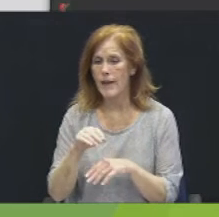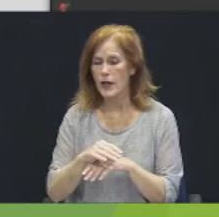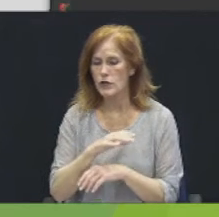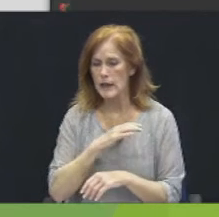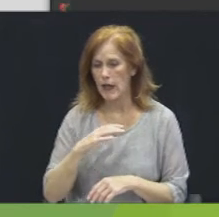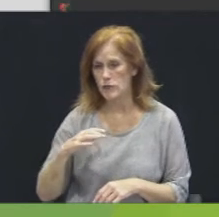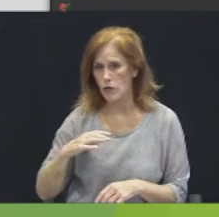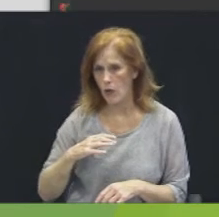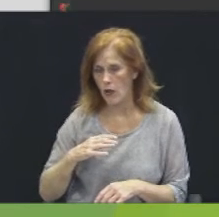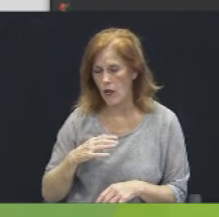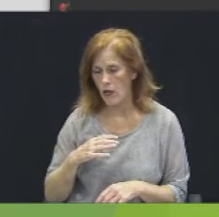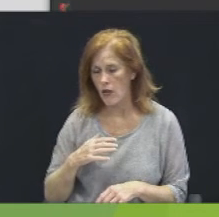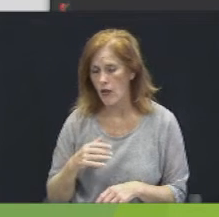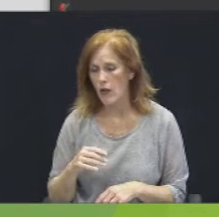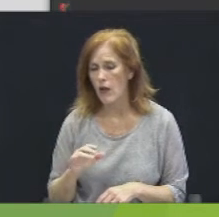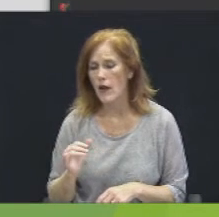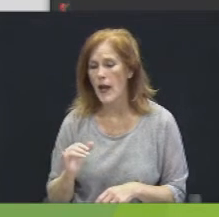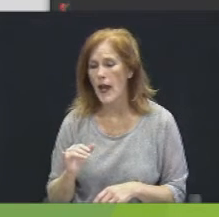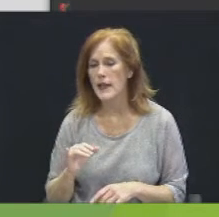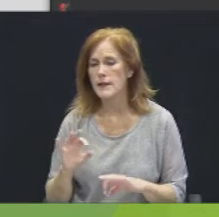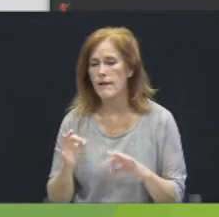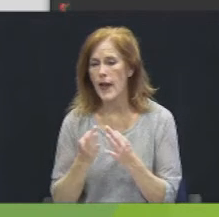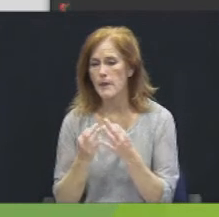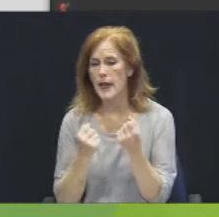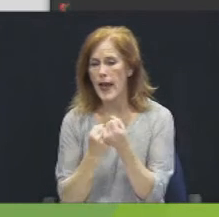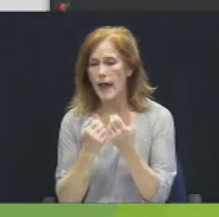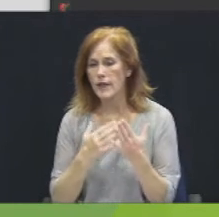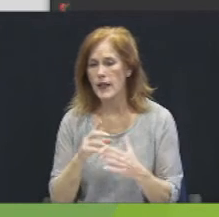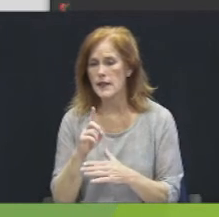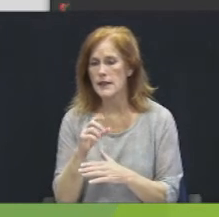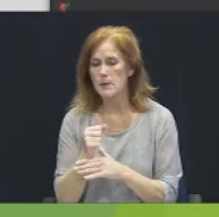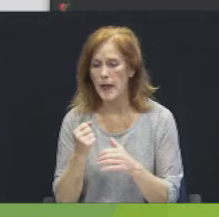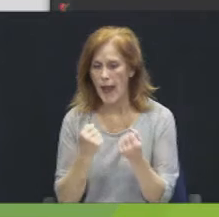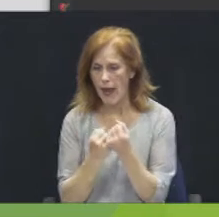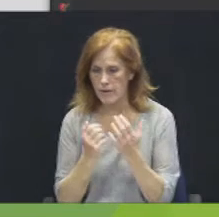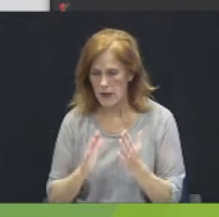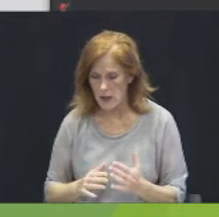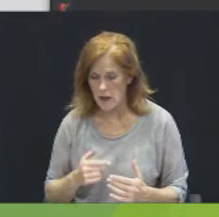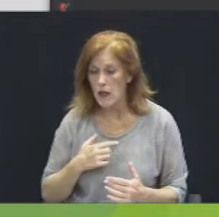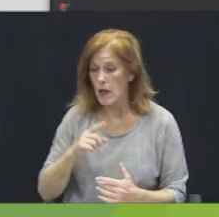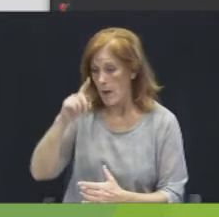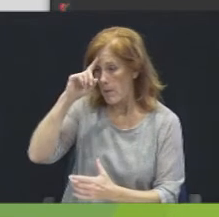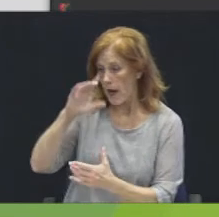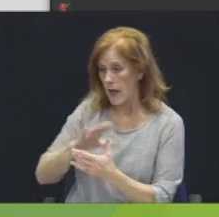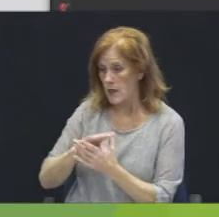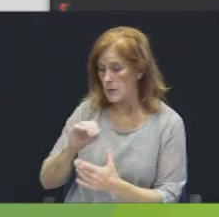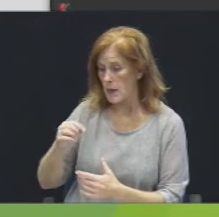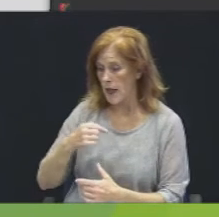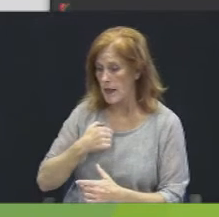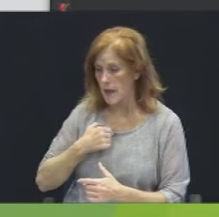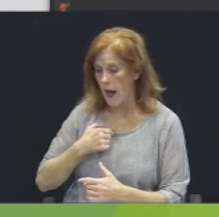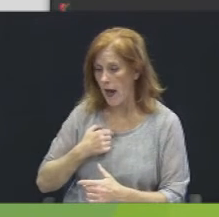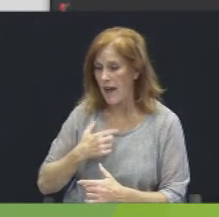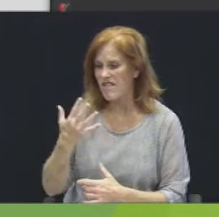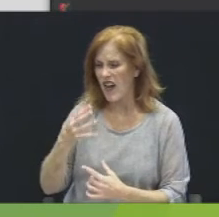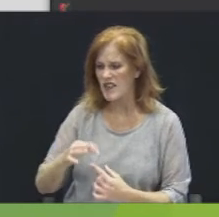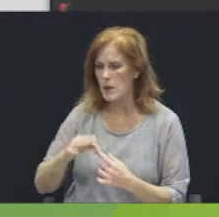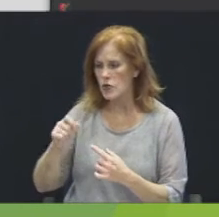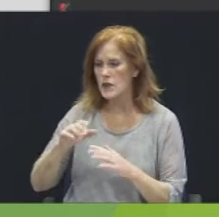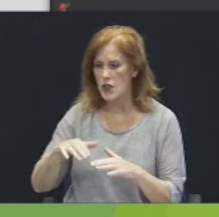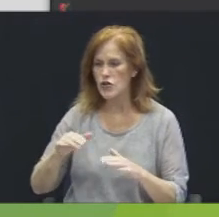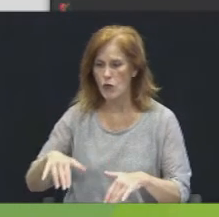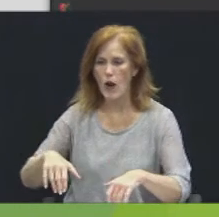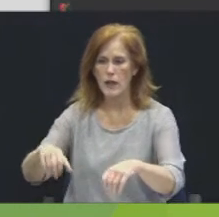Council as a family advocate and disability advocate. My husband and I have adopted 5 special needs